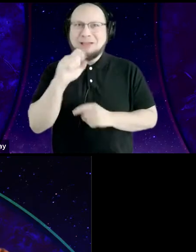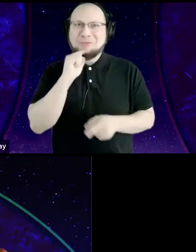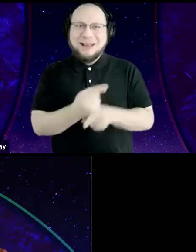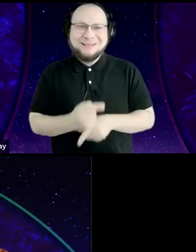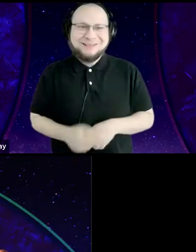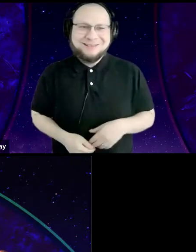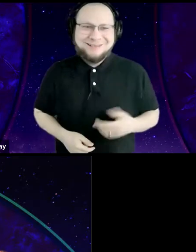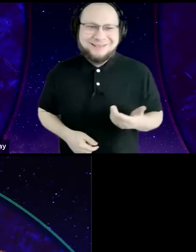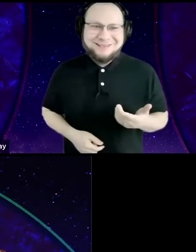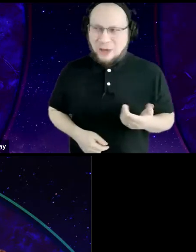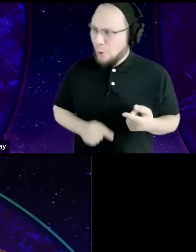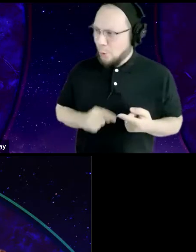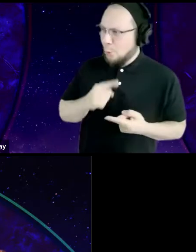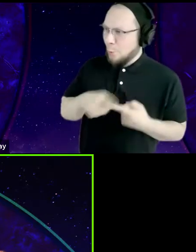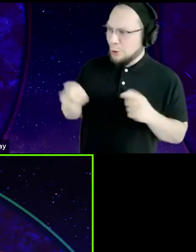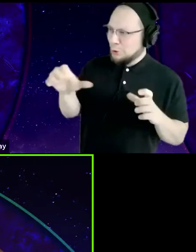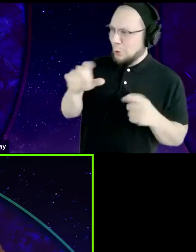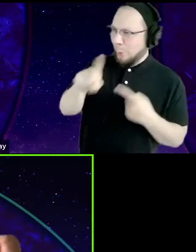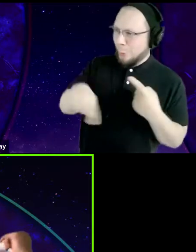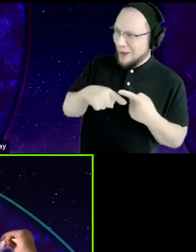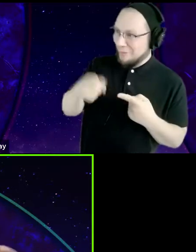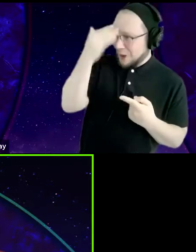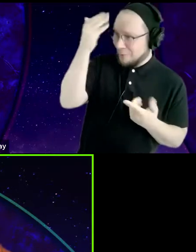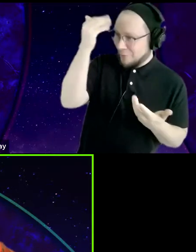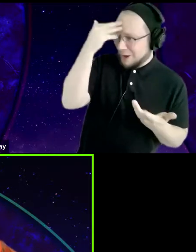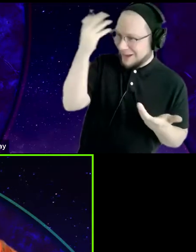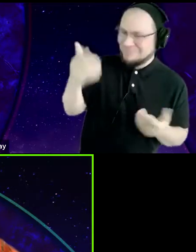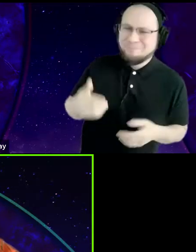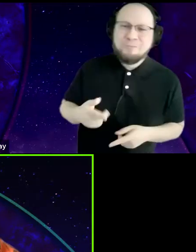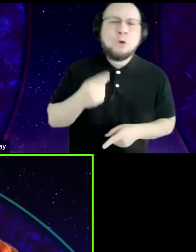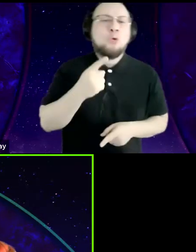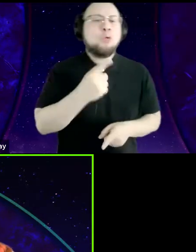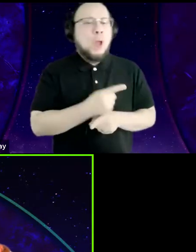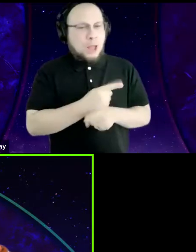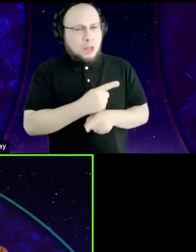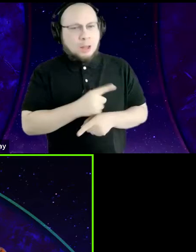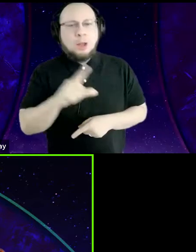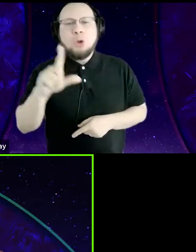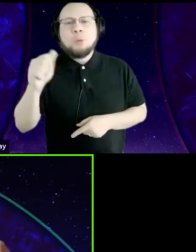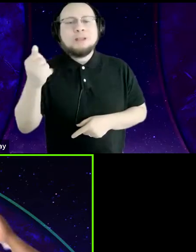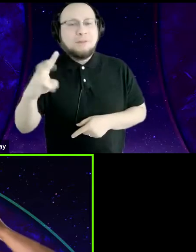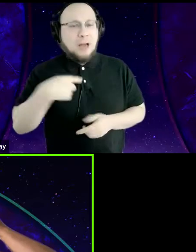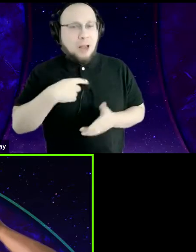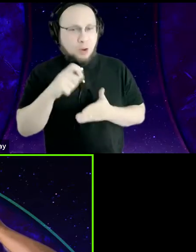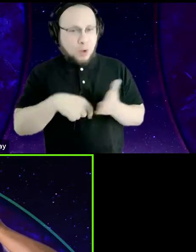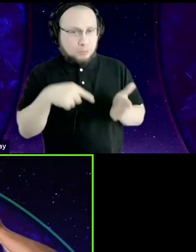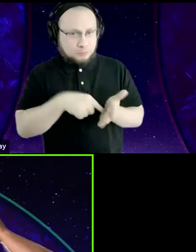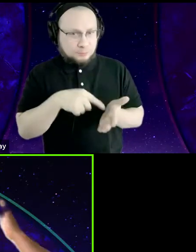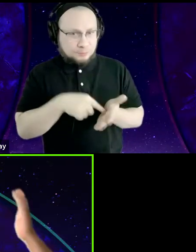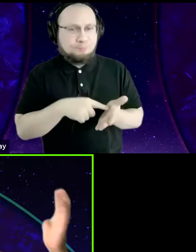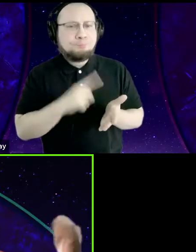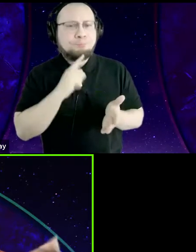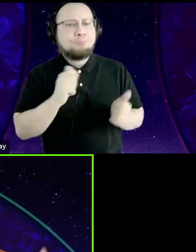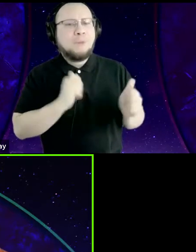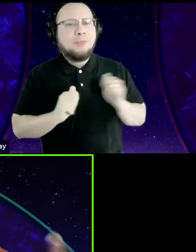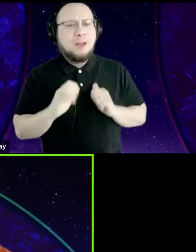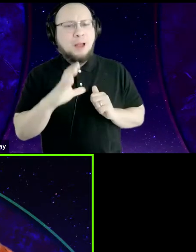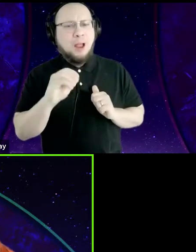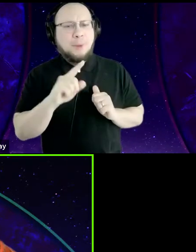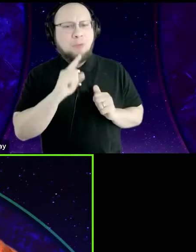What did I do and when did I do it? Exactly. I wrote it in 2017 and I was approached by this theater that